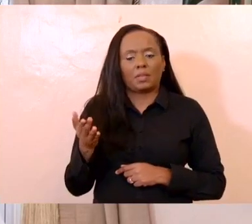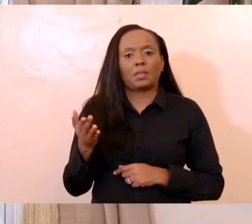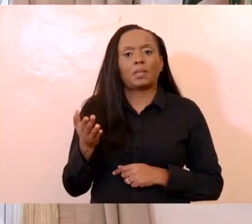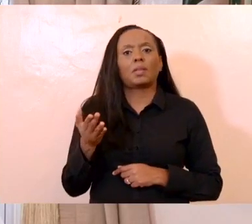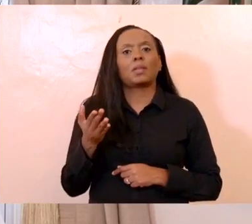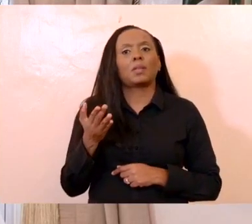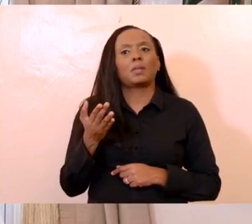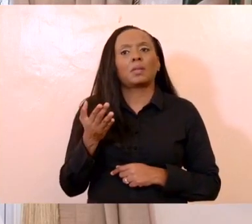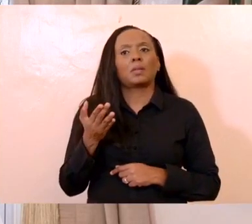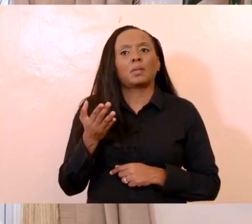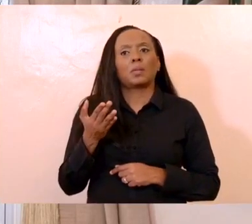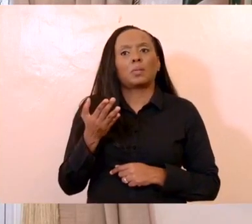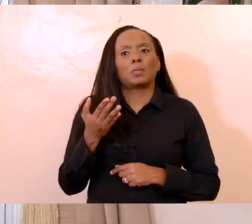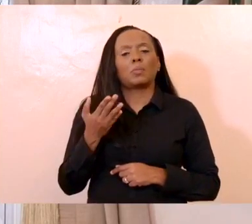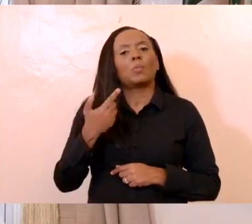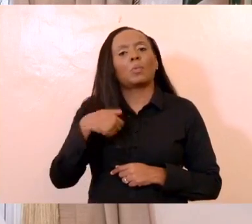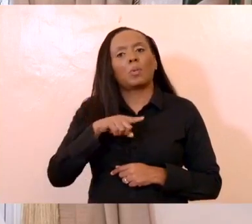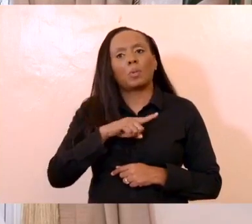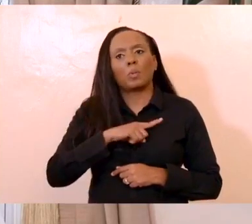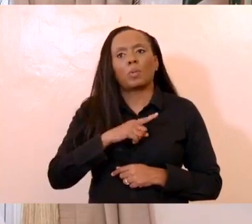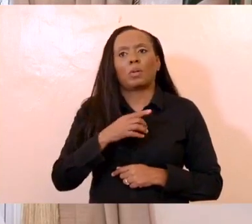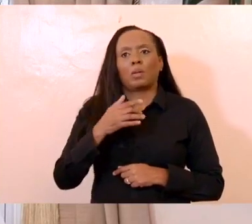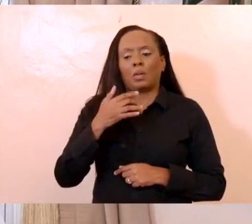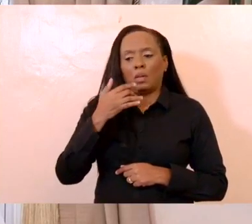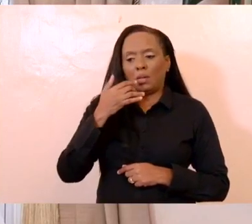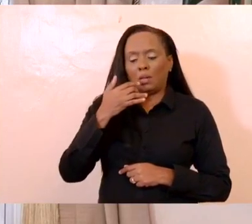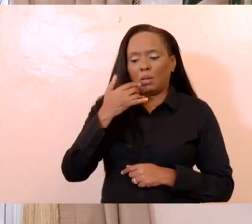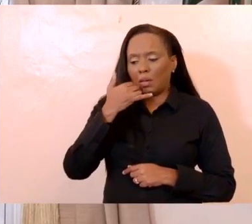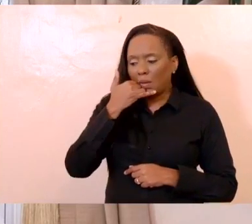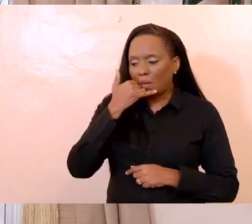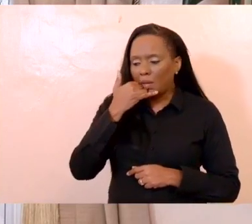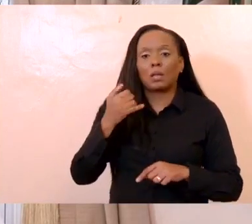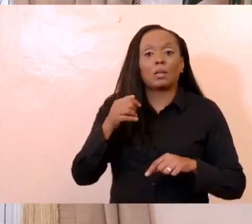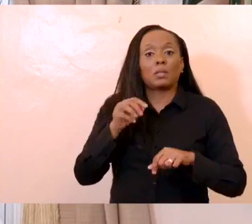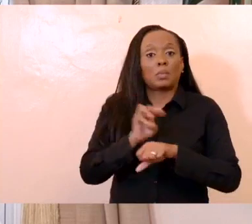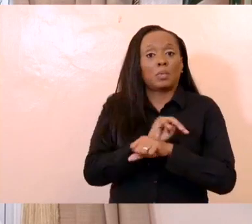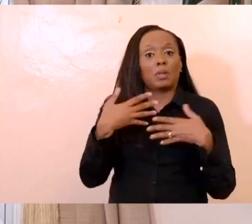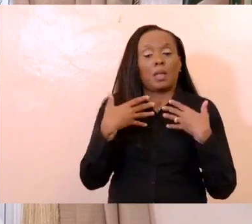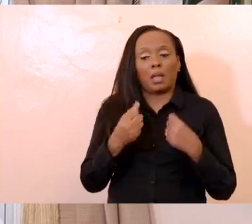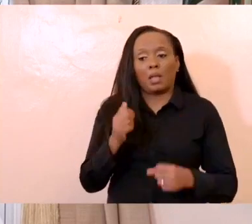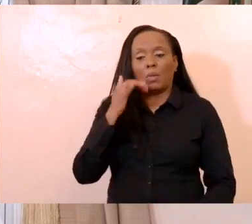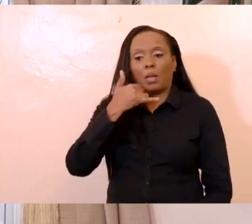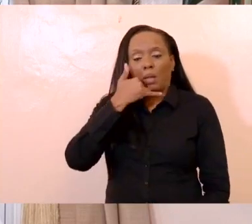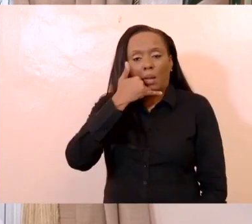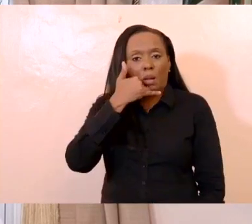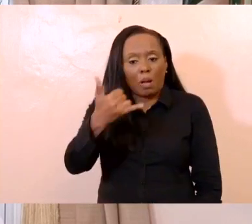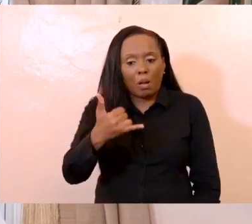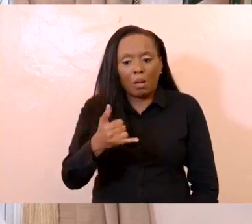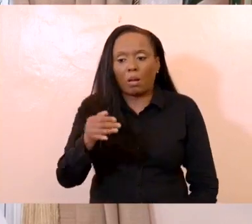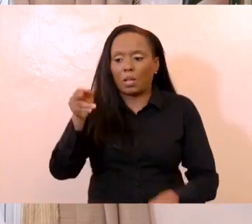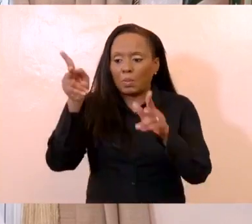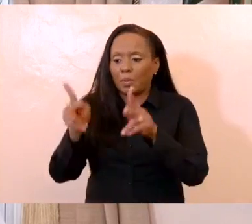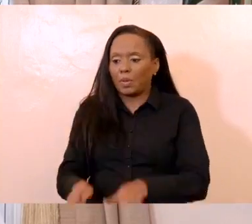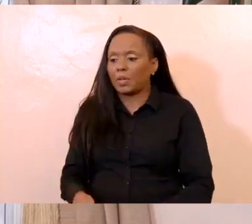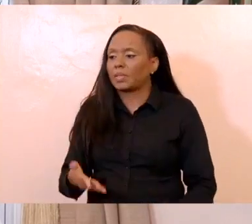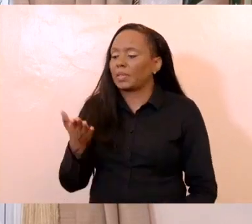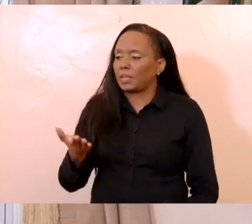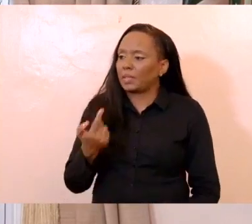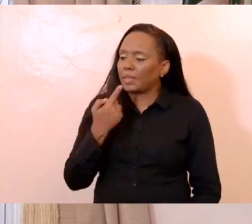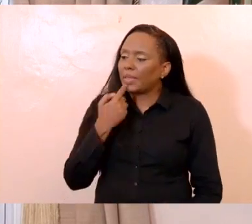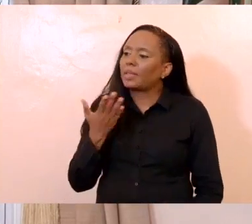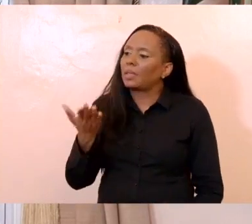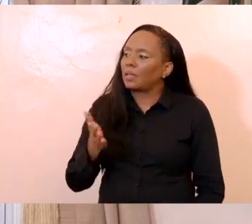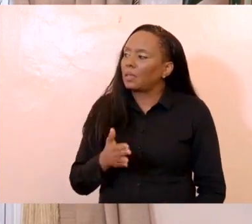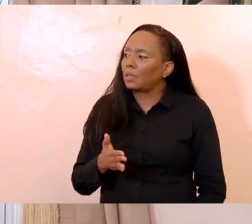notification. So someone from the Ministry of Health would call the person whose result has come up as